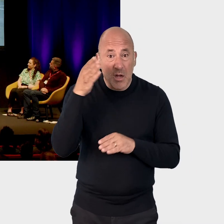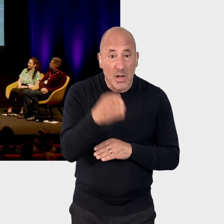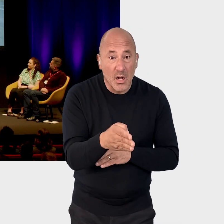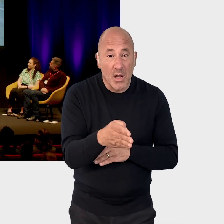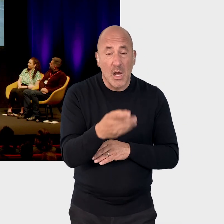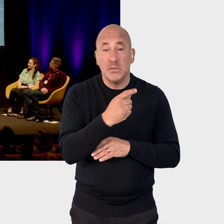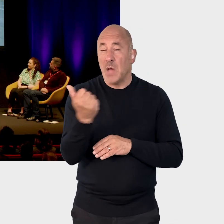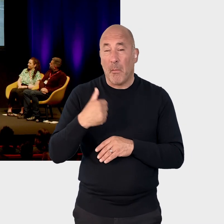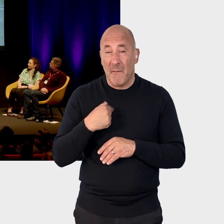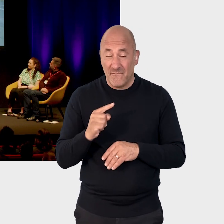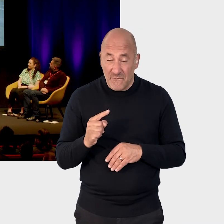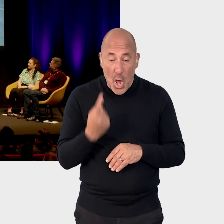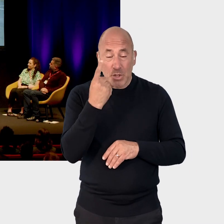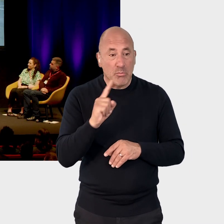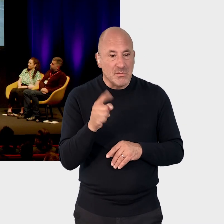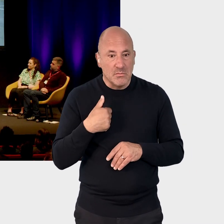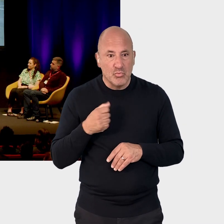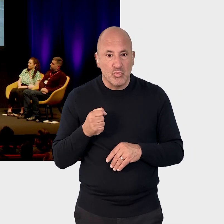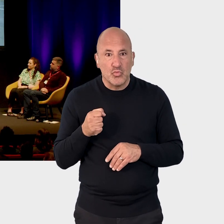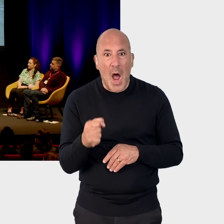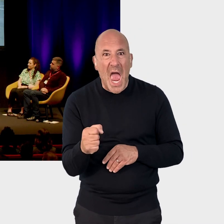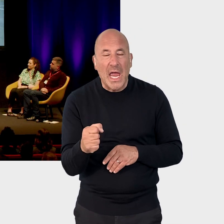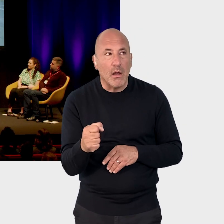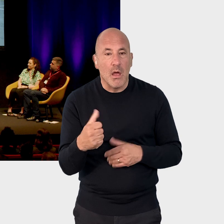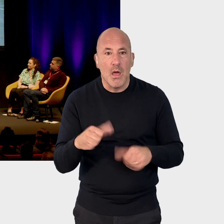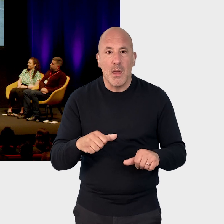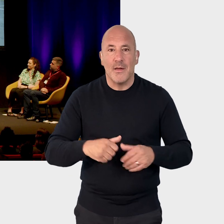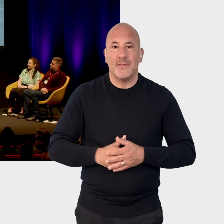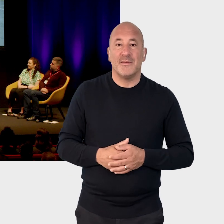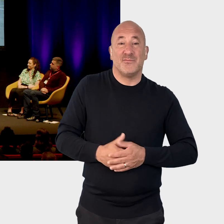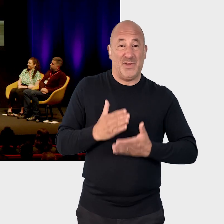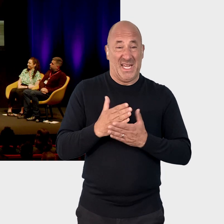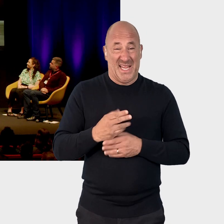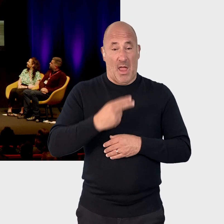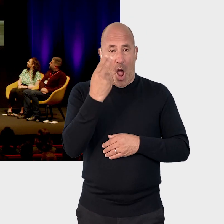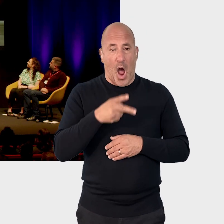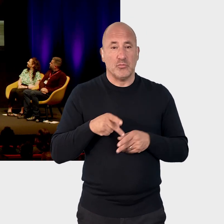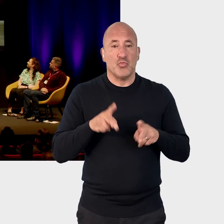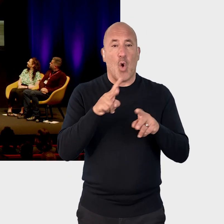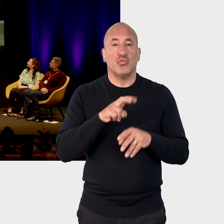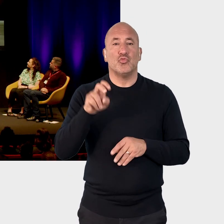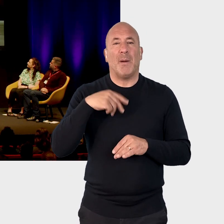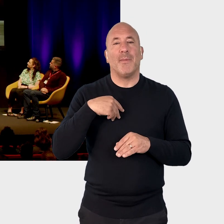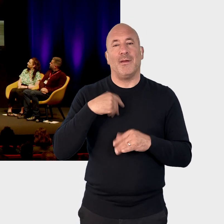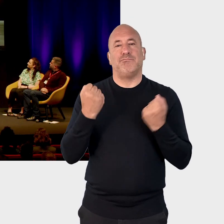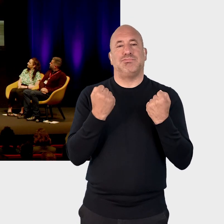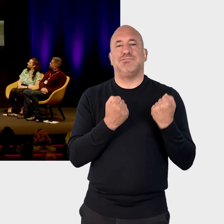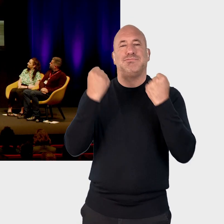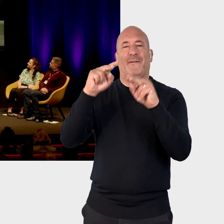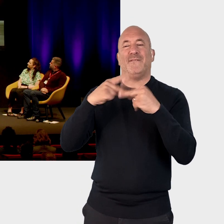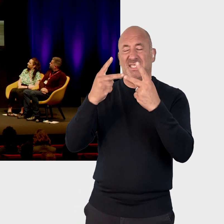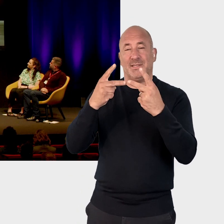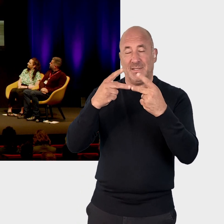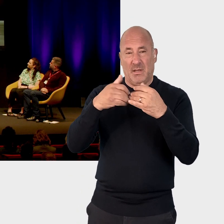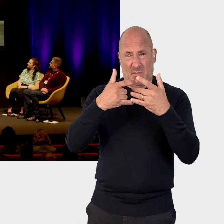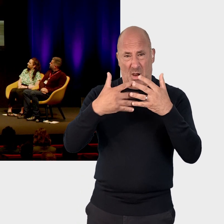to visit London, and for some of them, it was their first trip on a train. What started out as a visit from